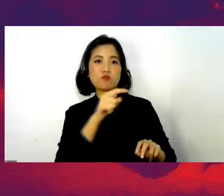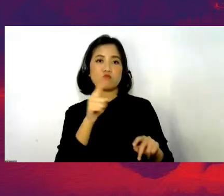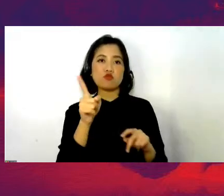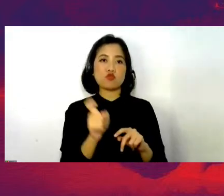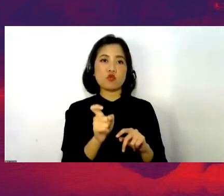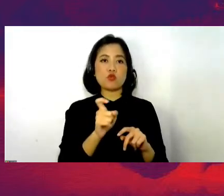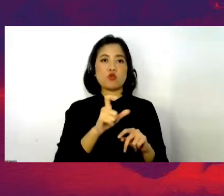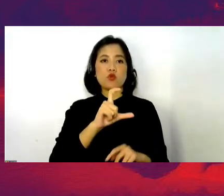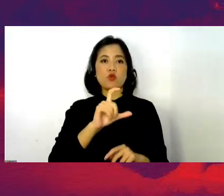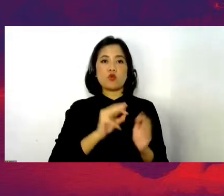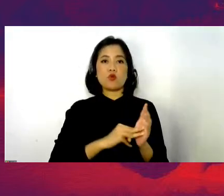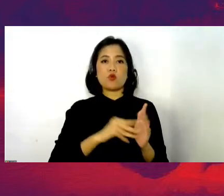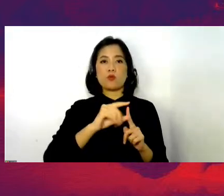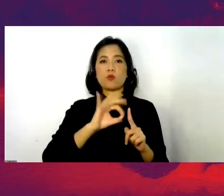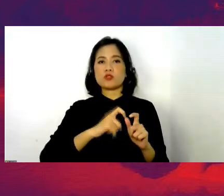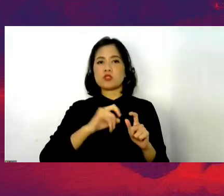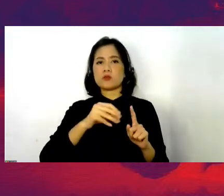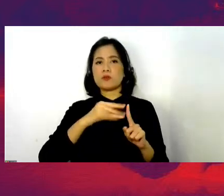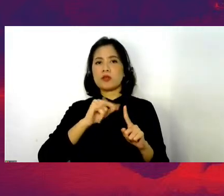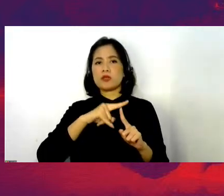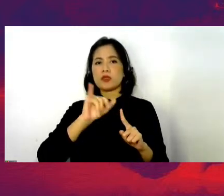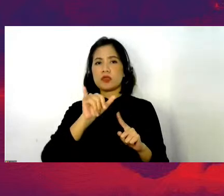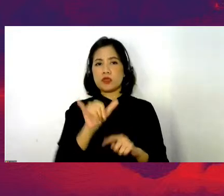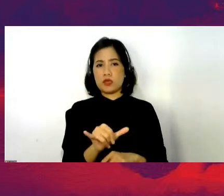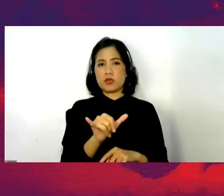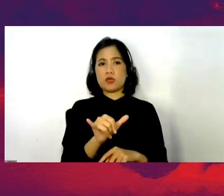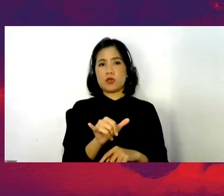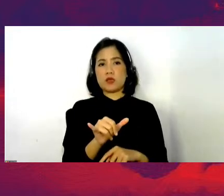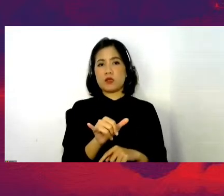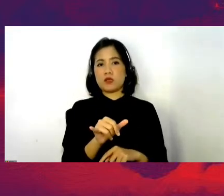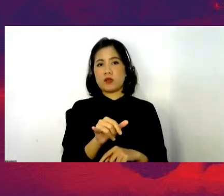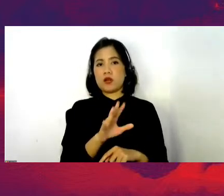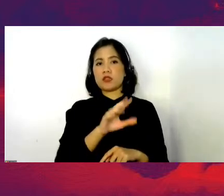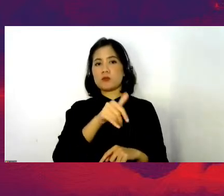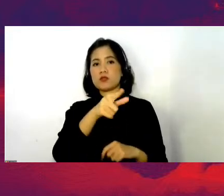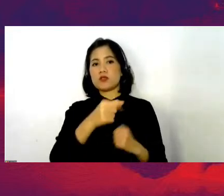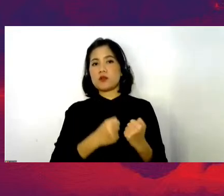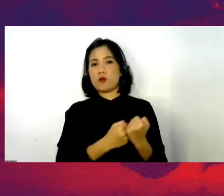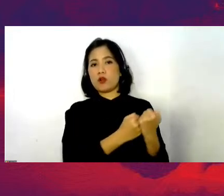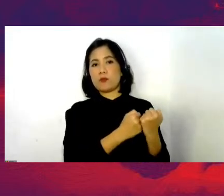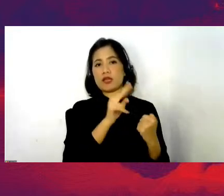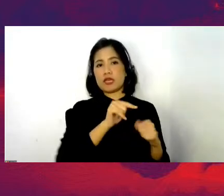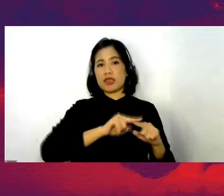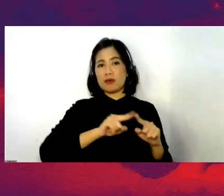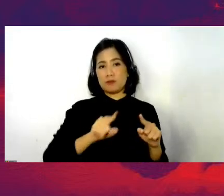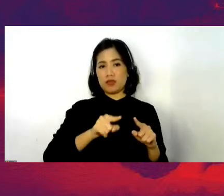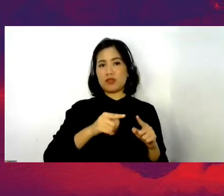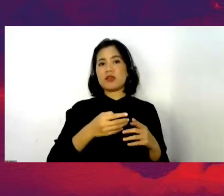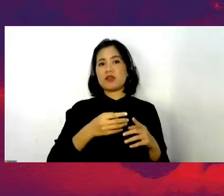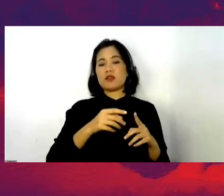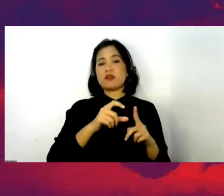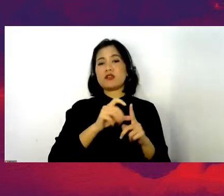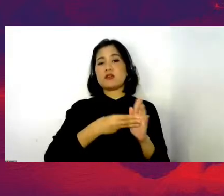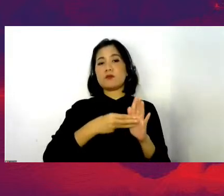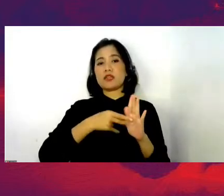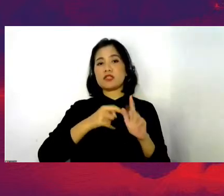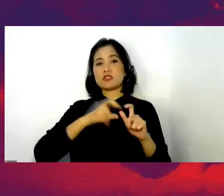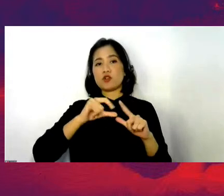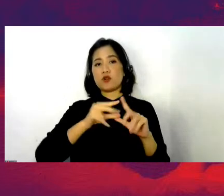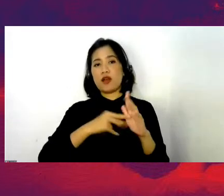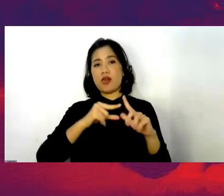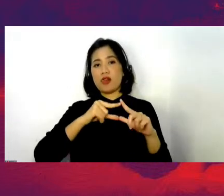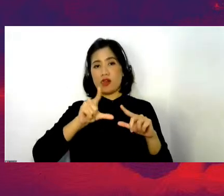So this tells you the axioms. As you can tell, very similar axioms to FGT, where